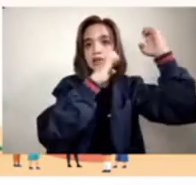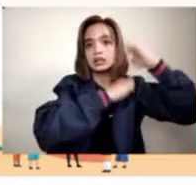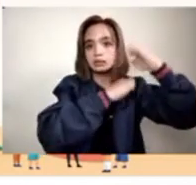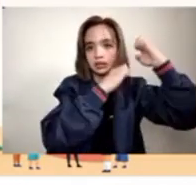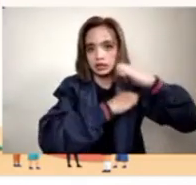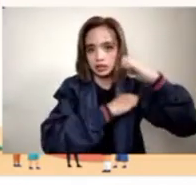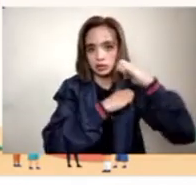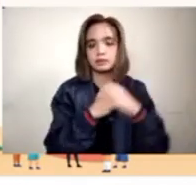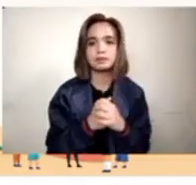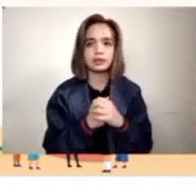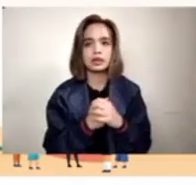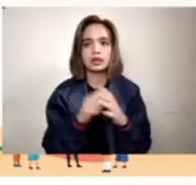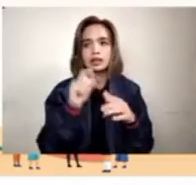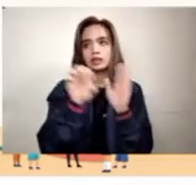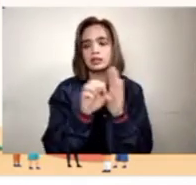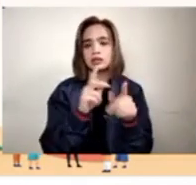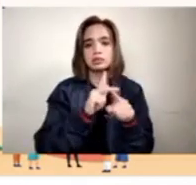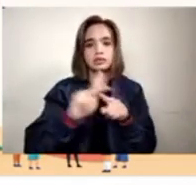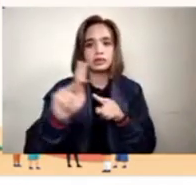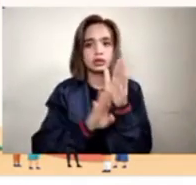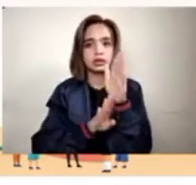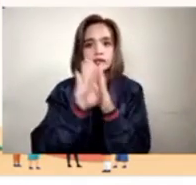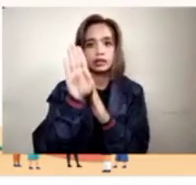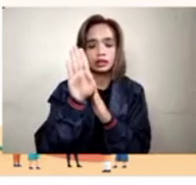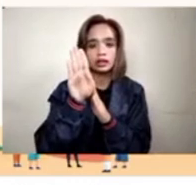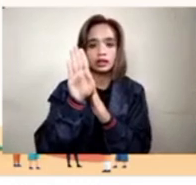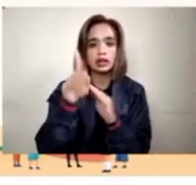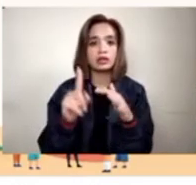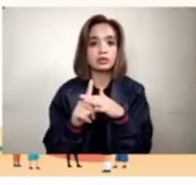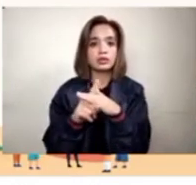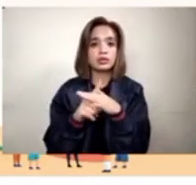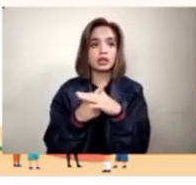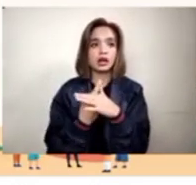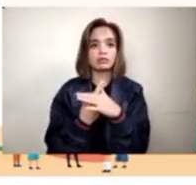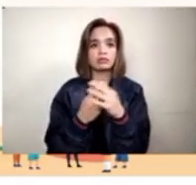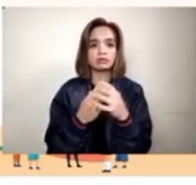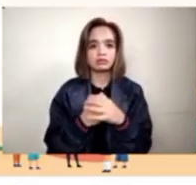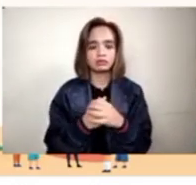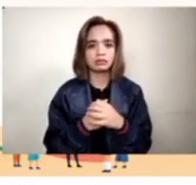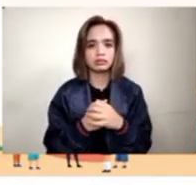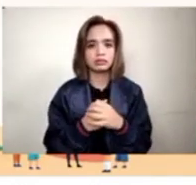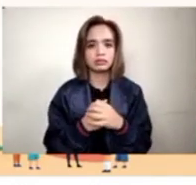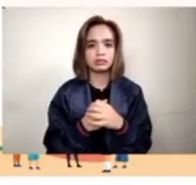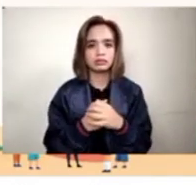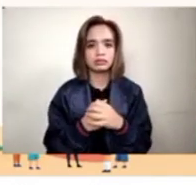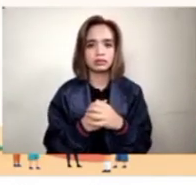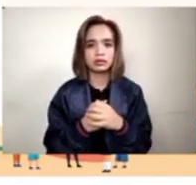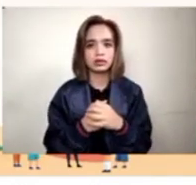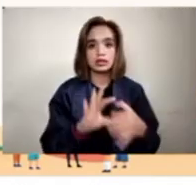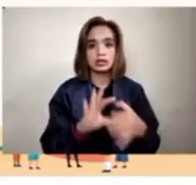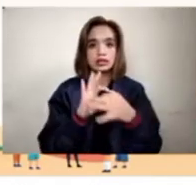expectation from teachers along well-defined career stages of professional development from beginning to distinguished